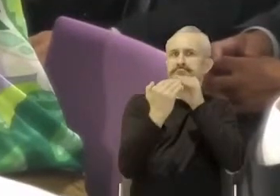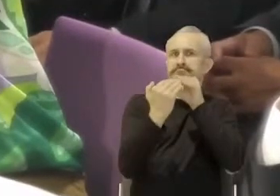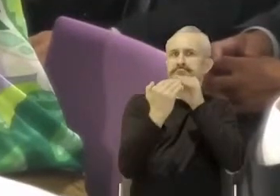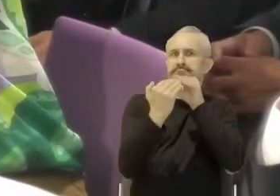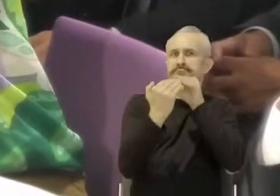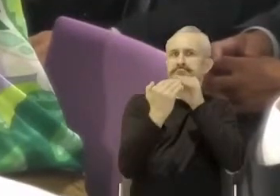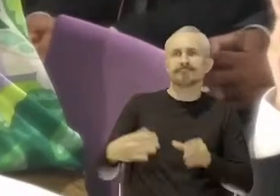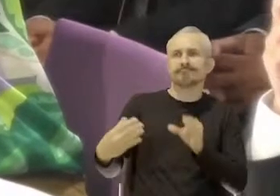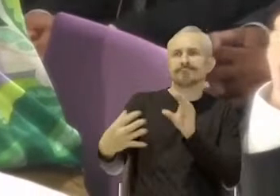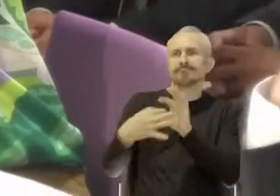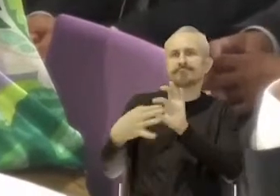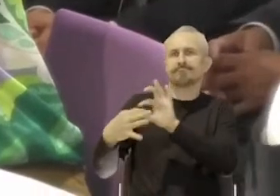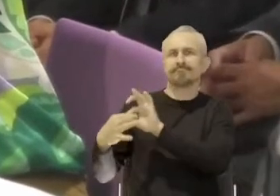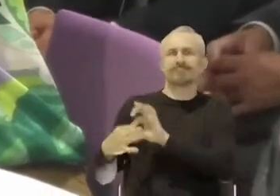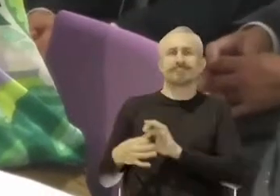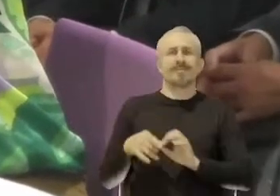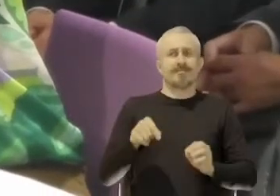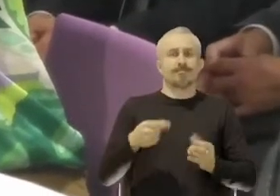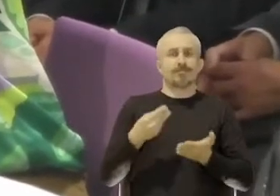needs.